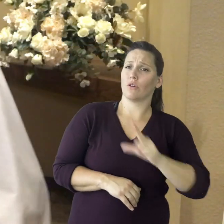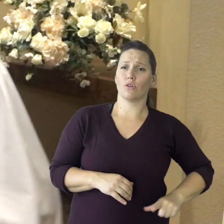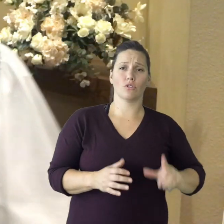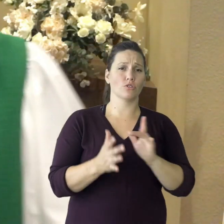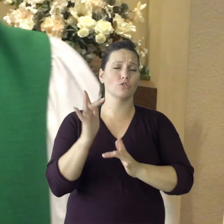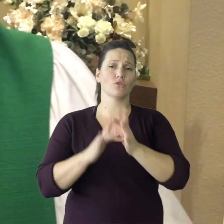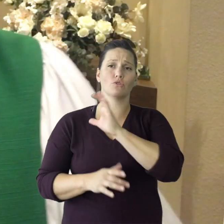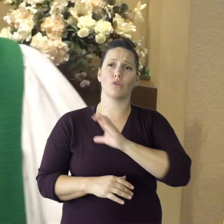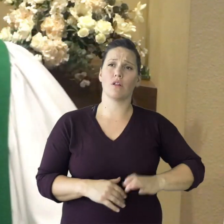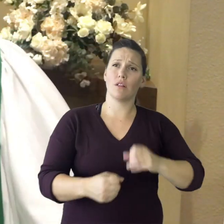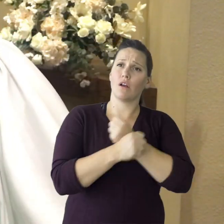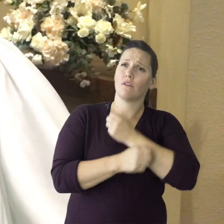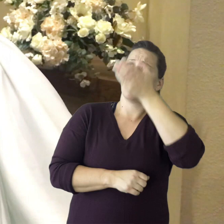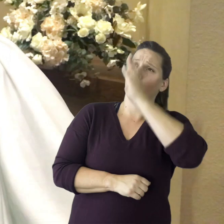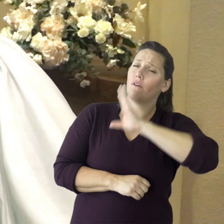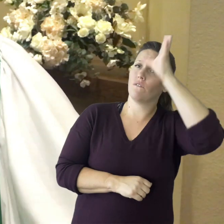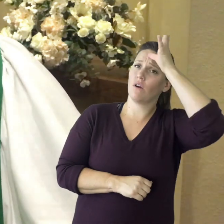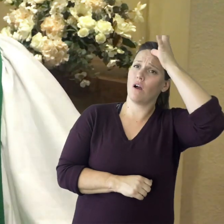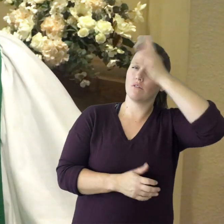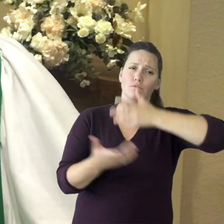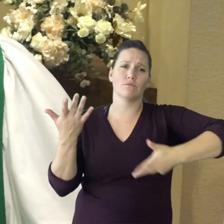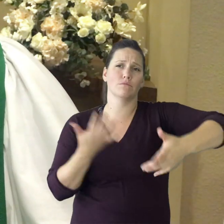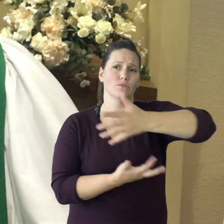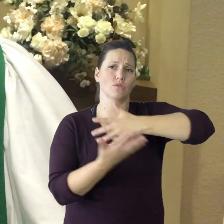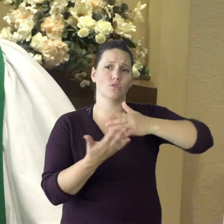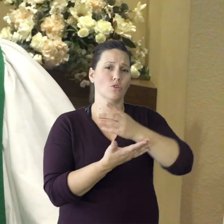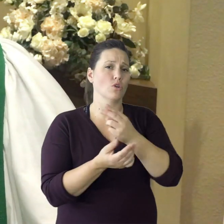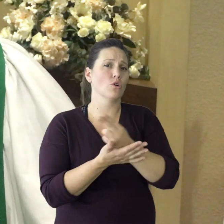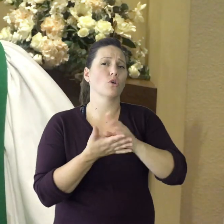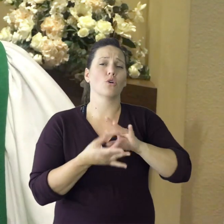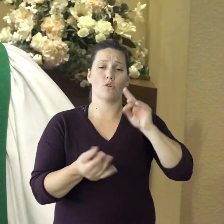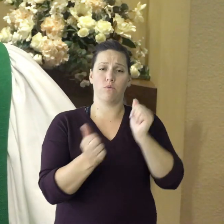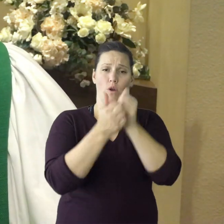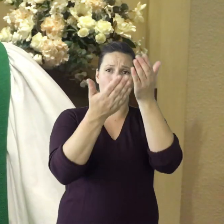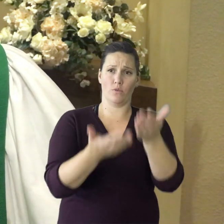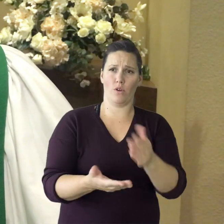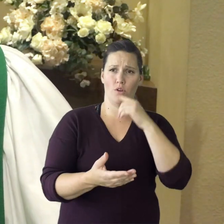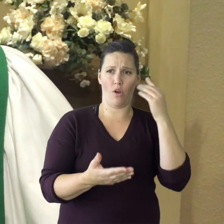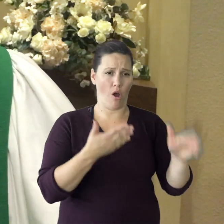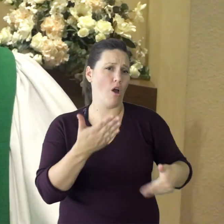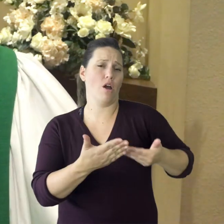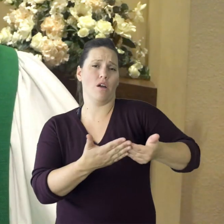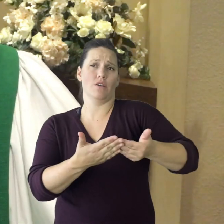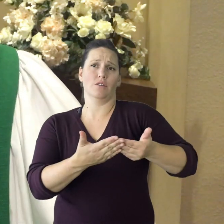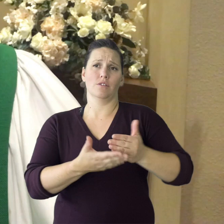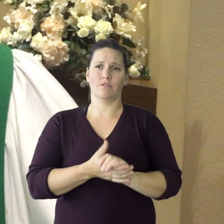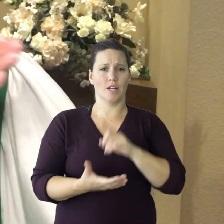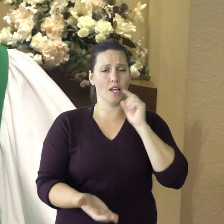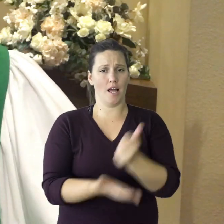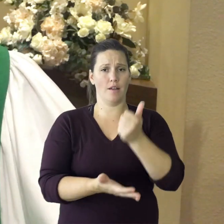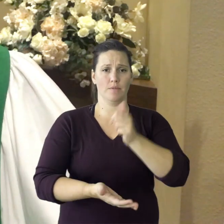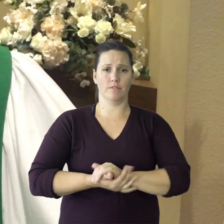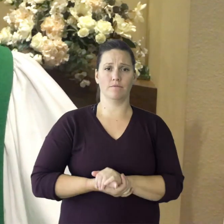may the grace of our Lord Jesus Christ, the love of God the Father, and the fellowship of the Holy Spirit be with you